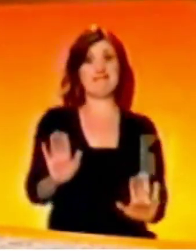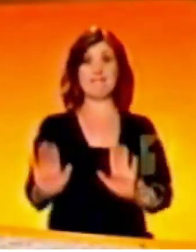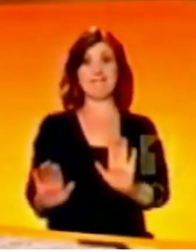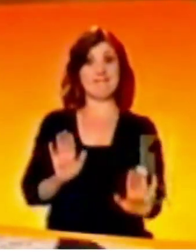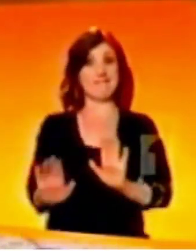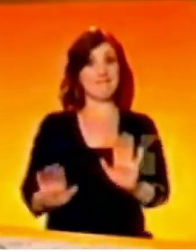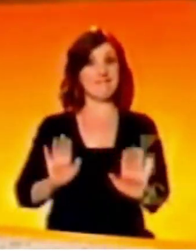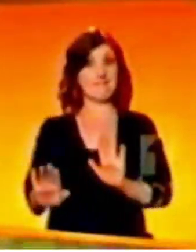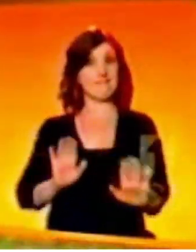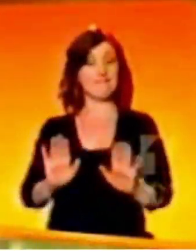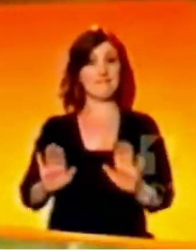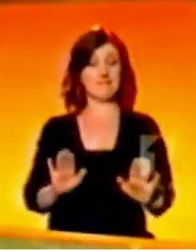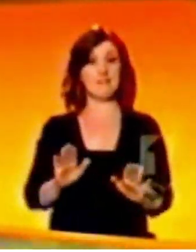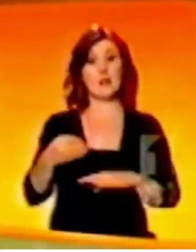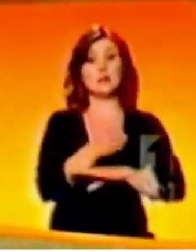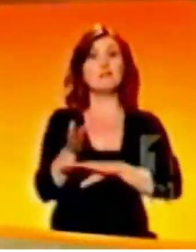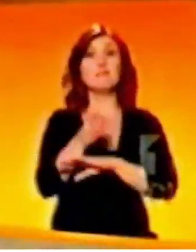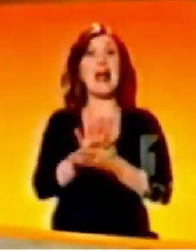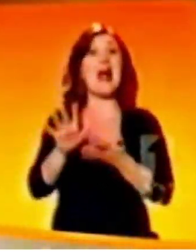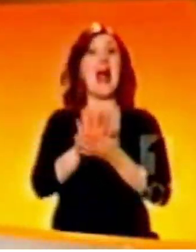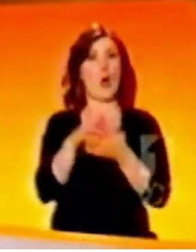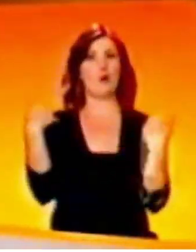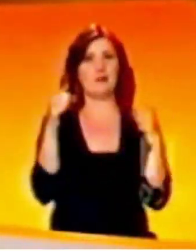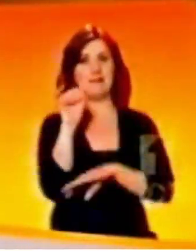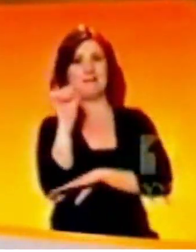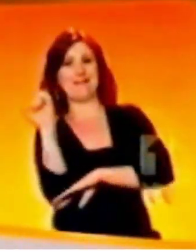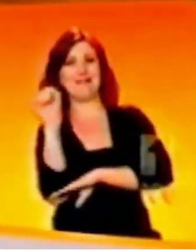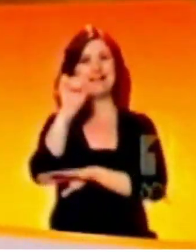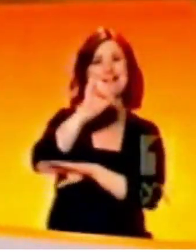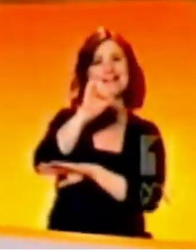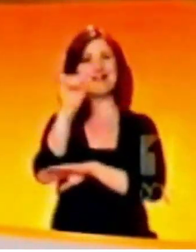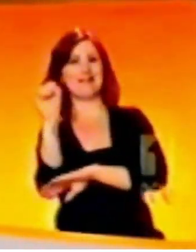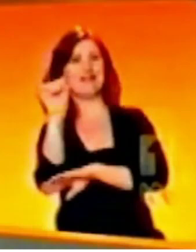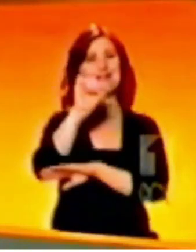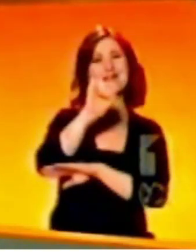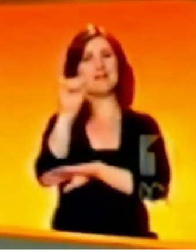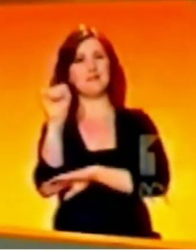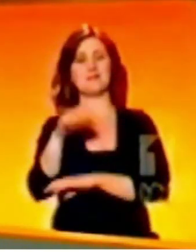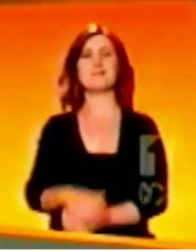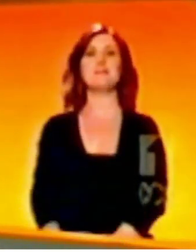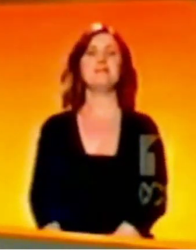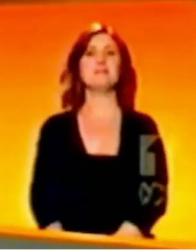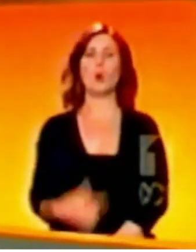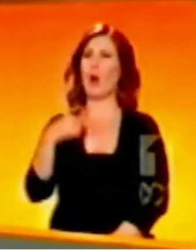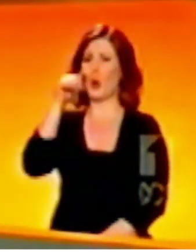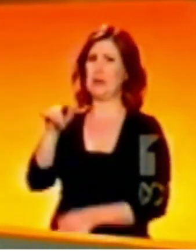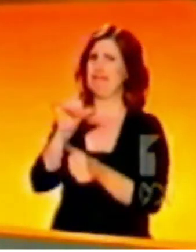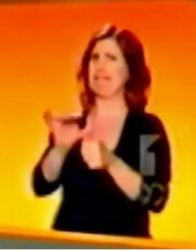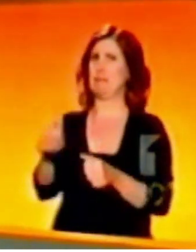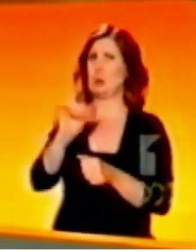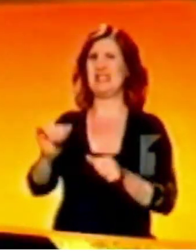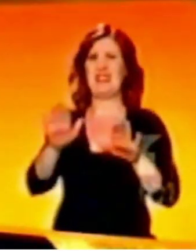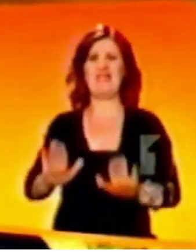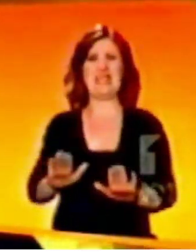pedal, and then you steer by leaning. We knew that he was really good with his feet, but